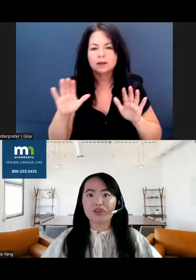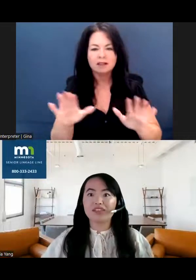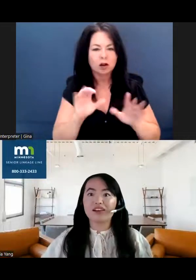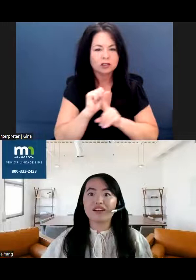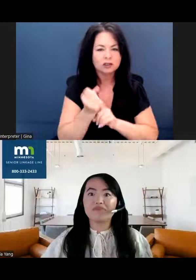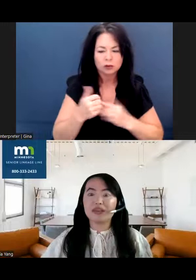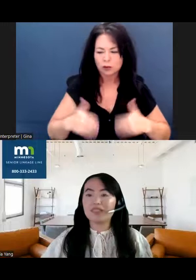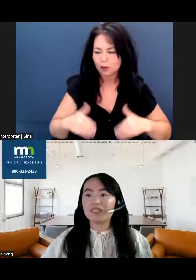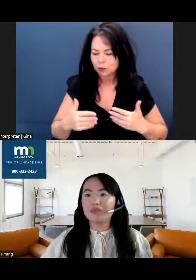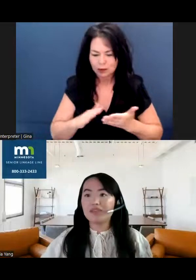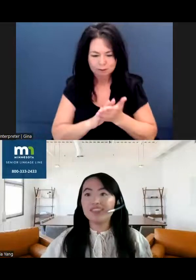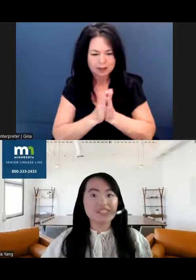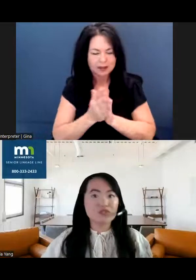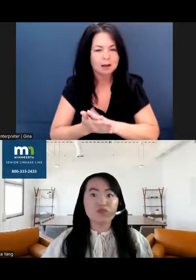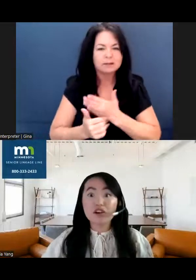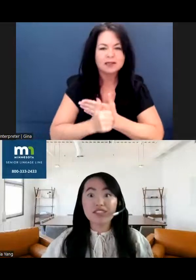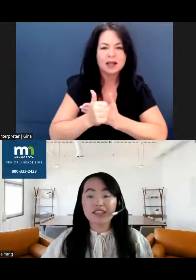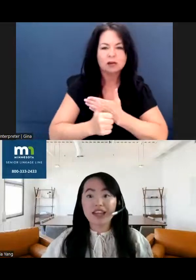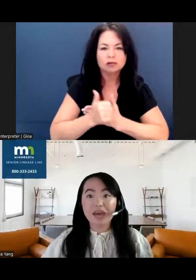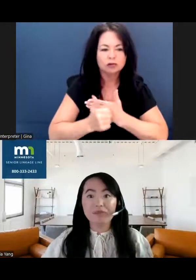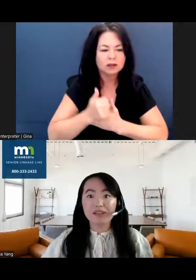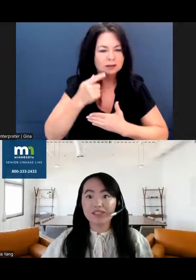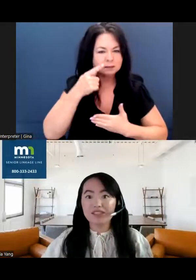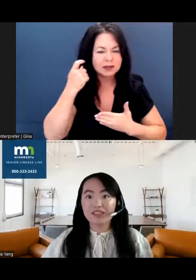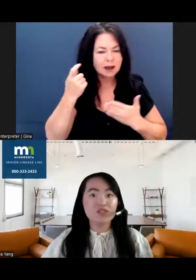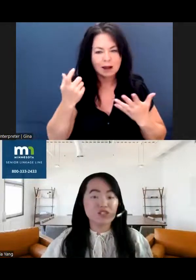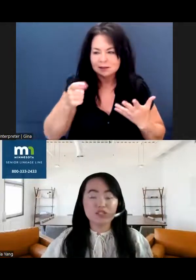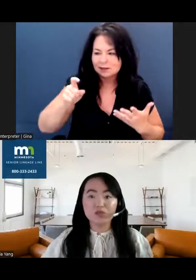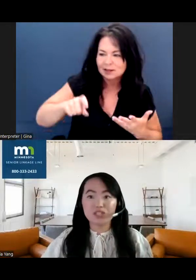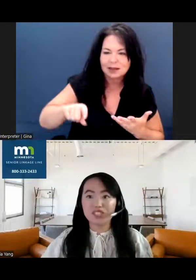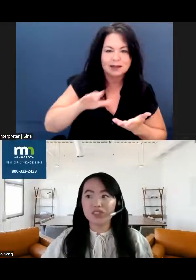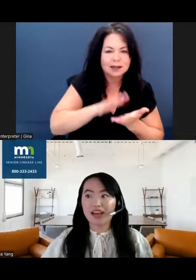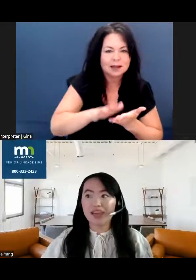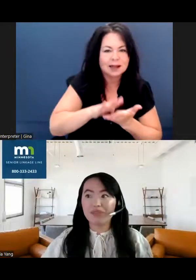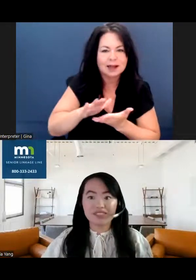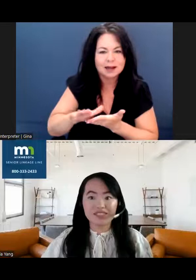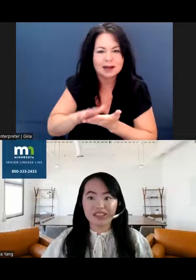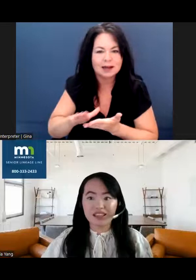dangerous, or there may be some incidents or falls that can happen because the individual is reaching